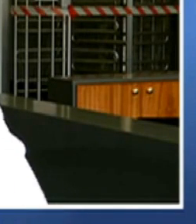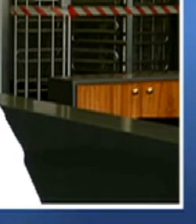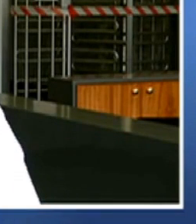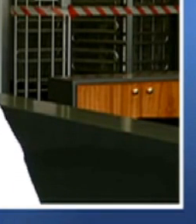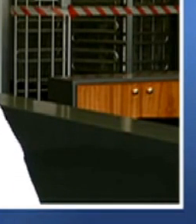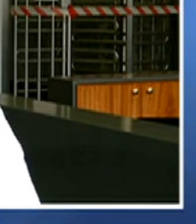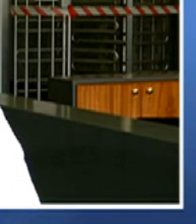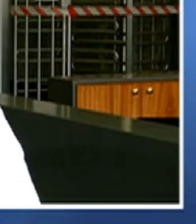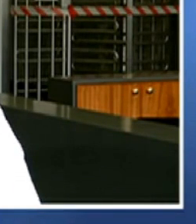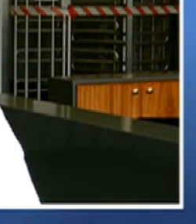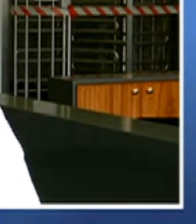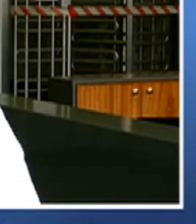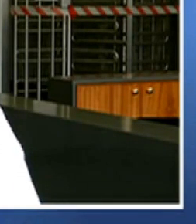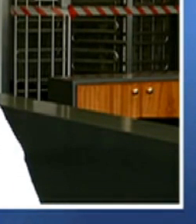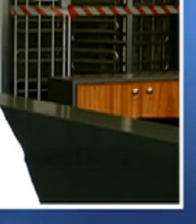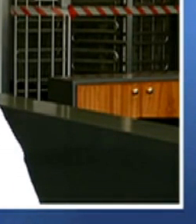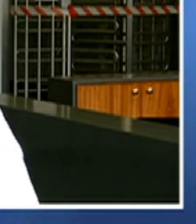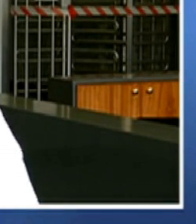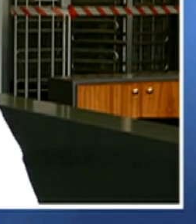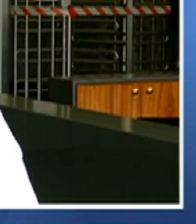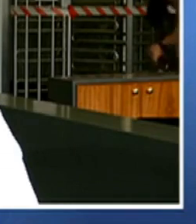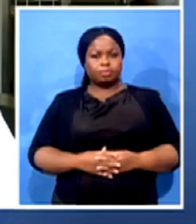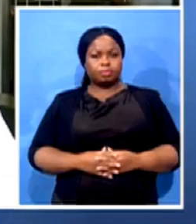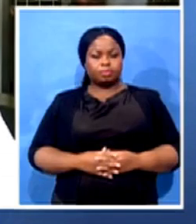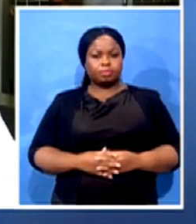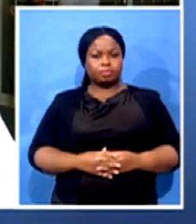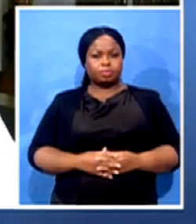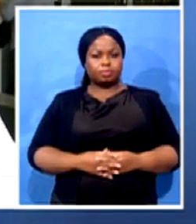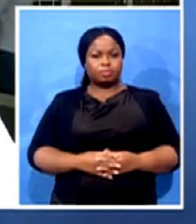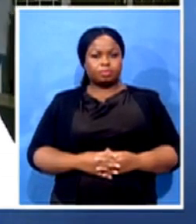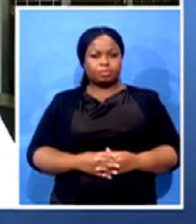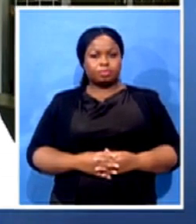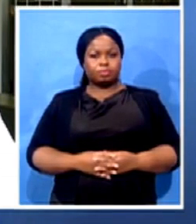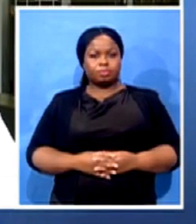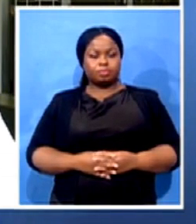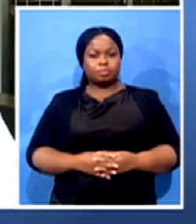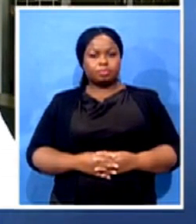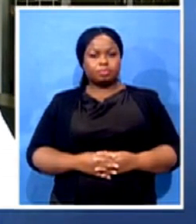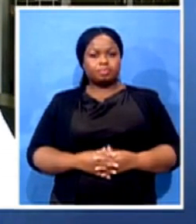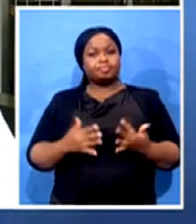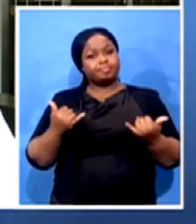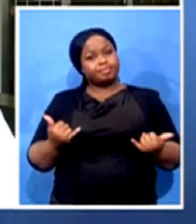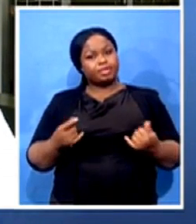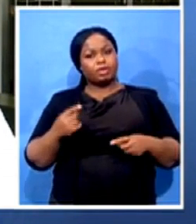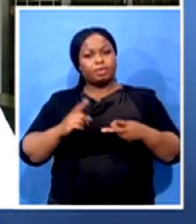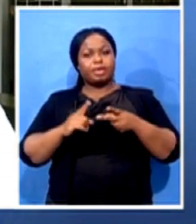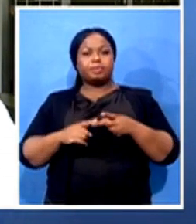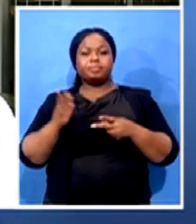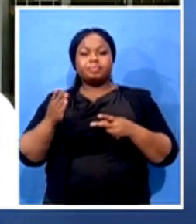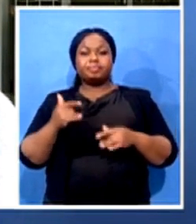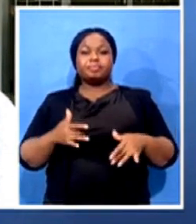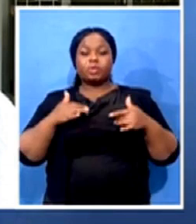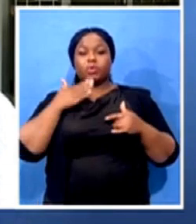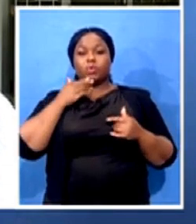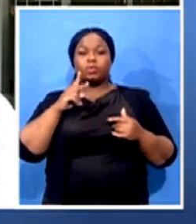than 90 sex-related charges. For more on the story, let's now cross live to our colleague Veronica Fourie. Veronica, very good